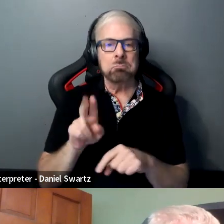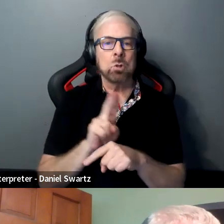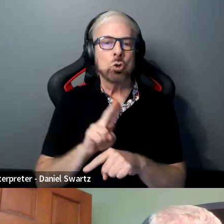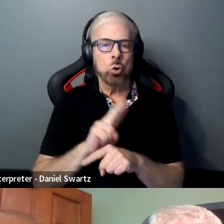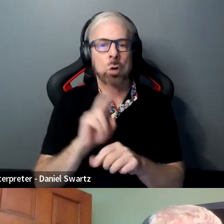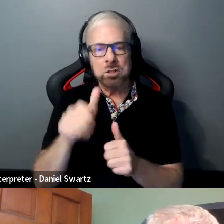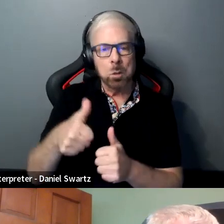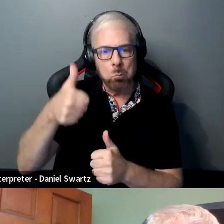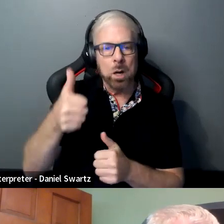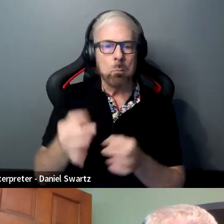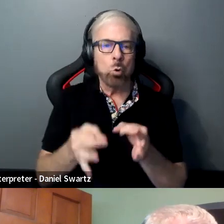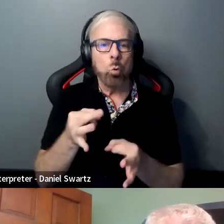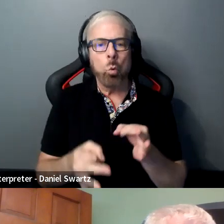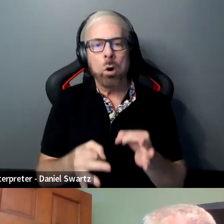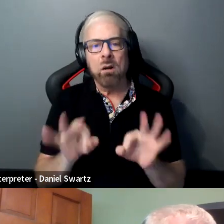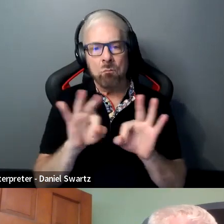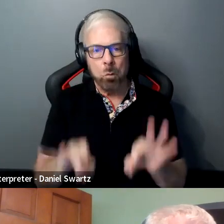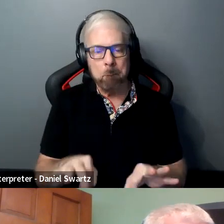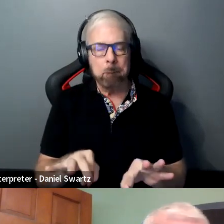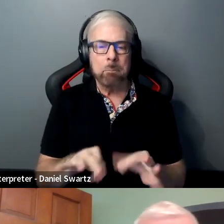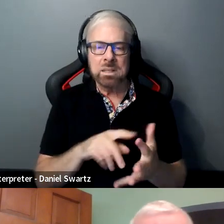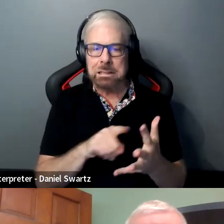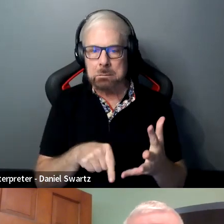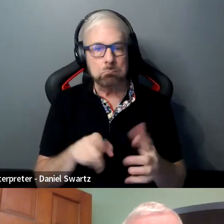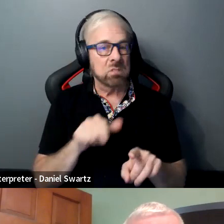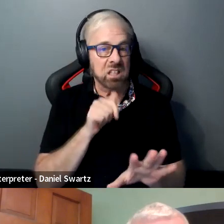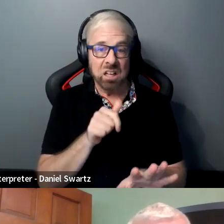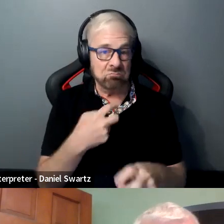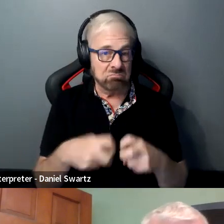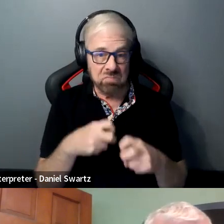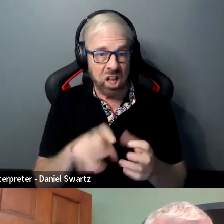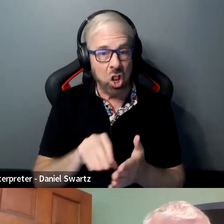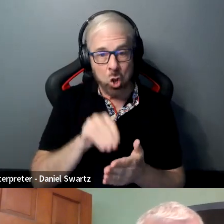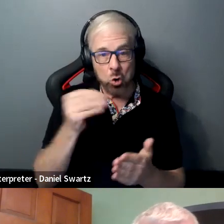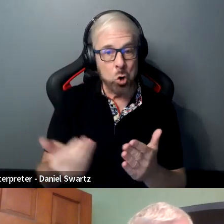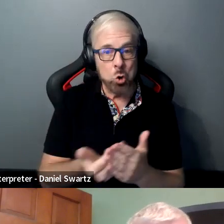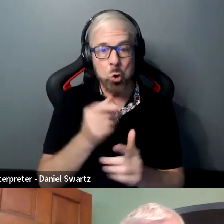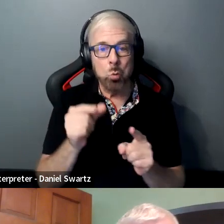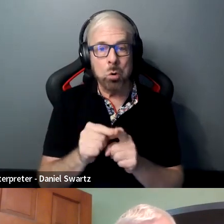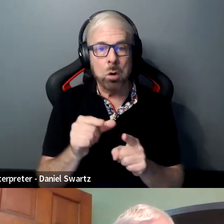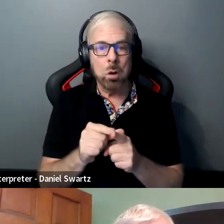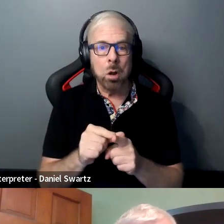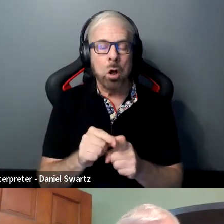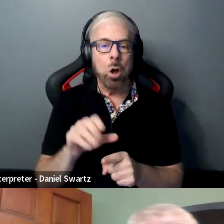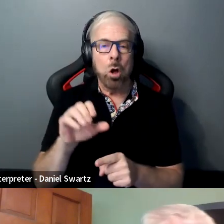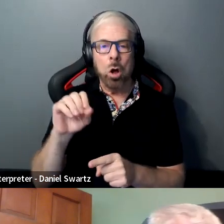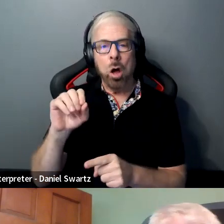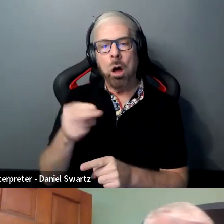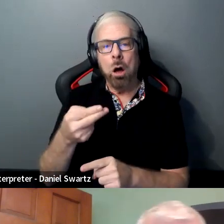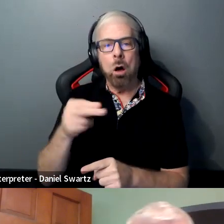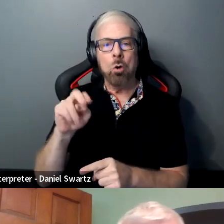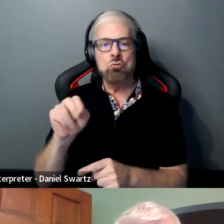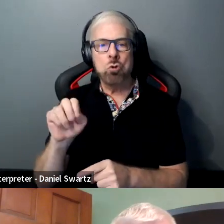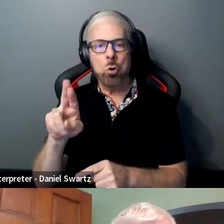Court forms. They're not difficult. Learned a new word in this process, onerous. It's been thrown around a lot, but